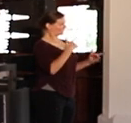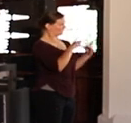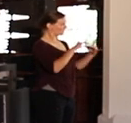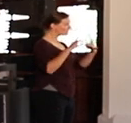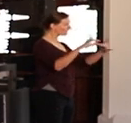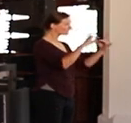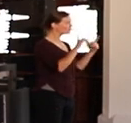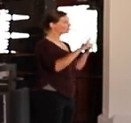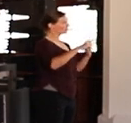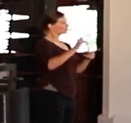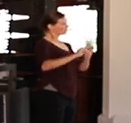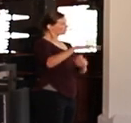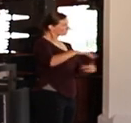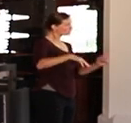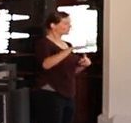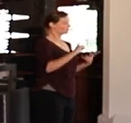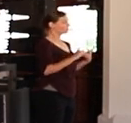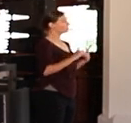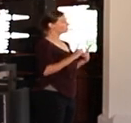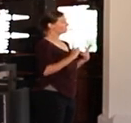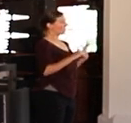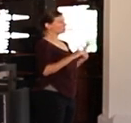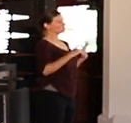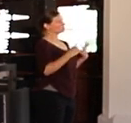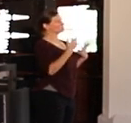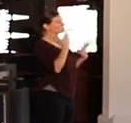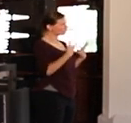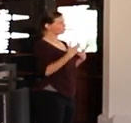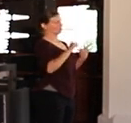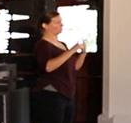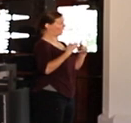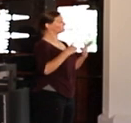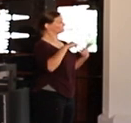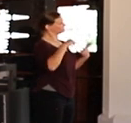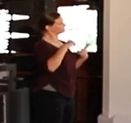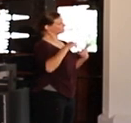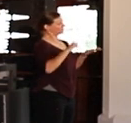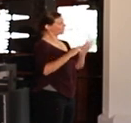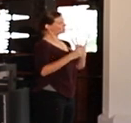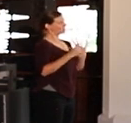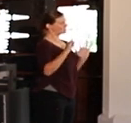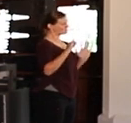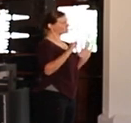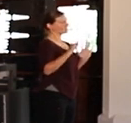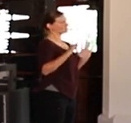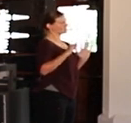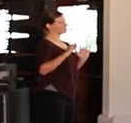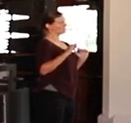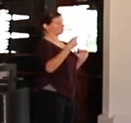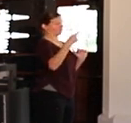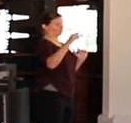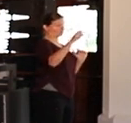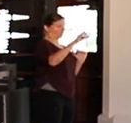connected to the people around you. And finally, you get some good friends. And then you know that just like Posse came, and they came with a